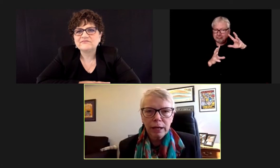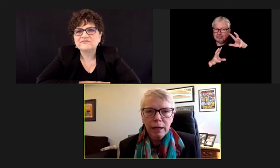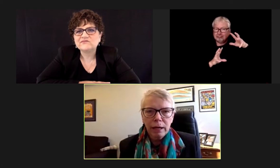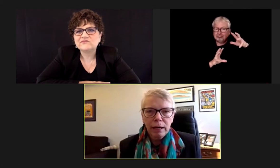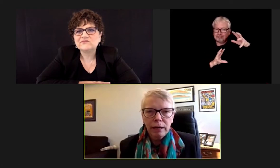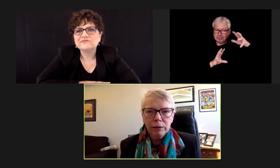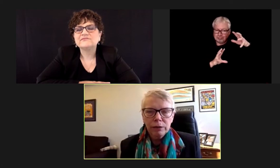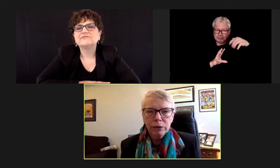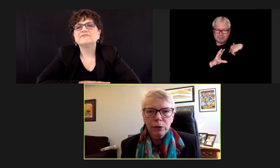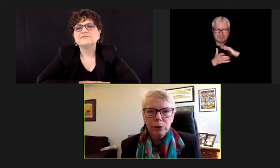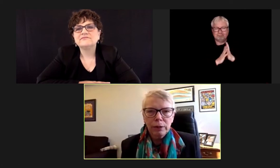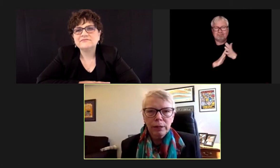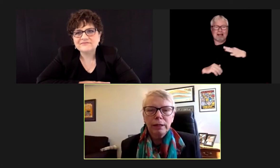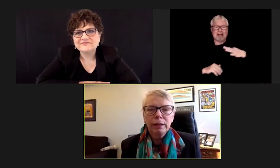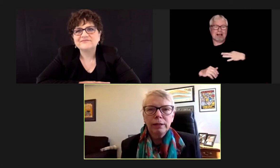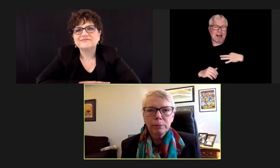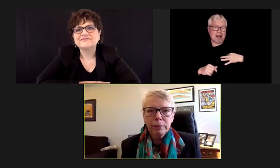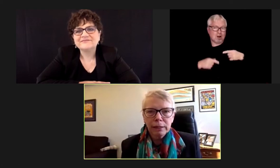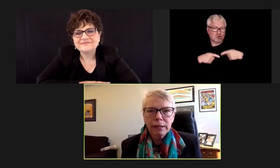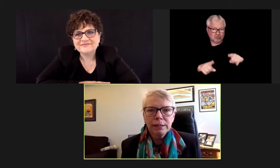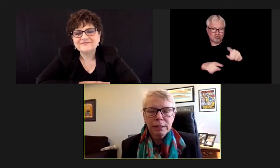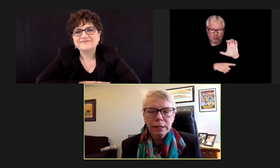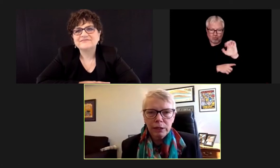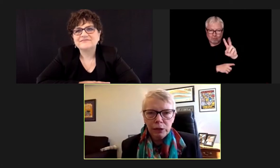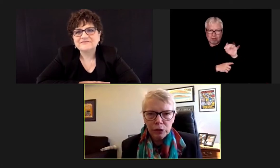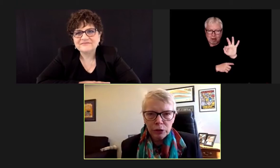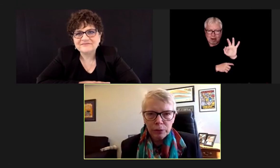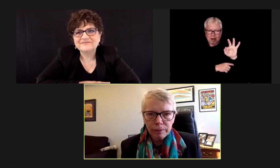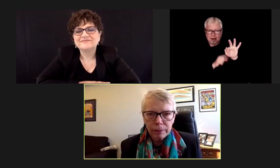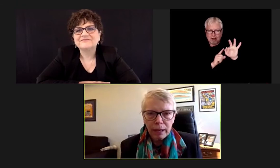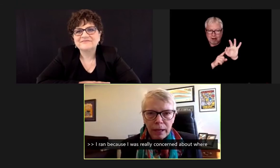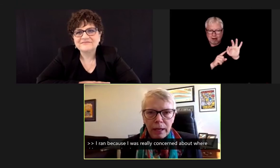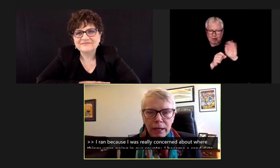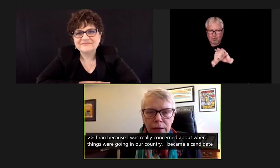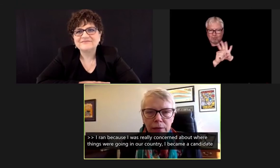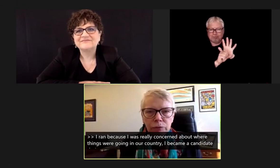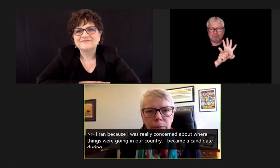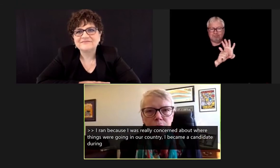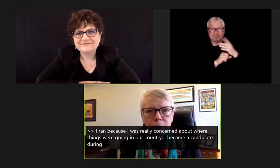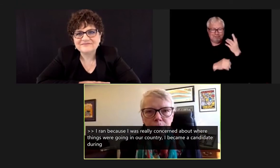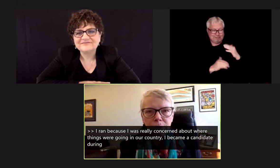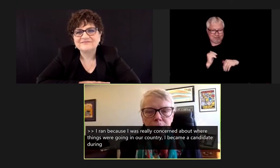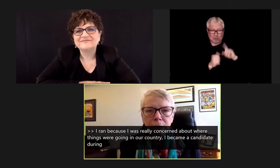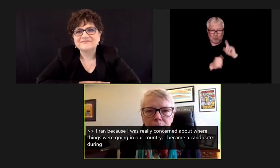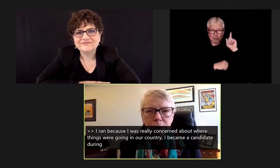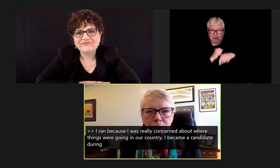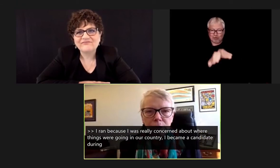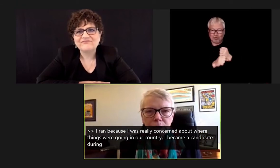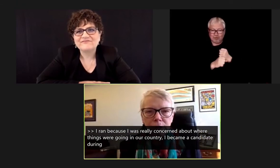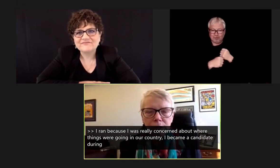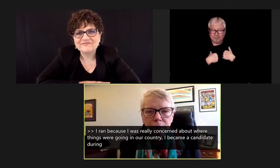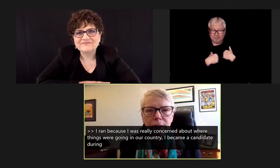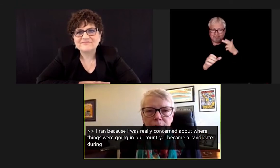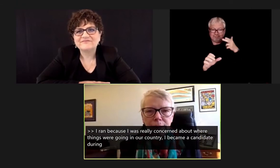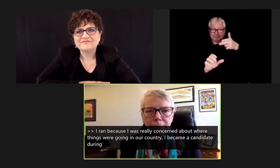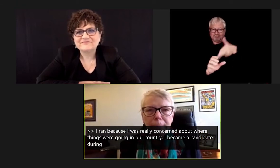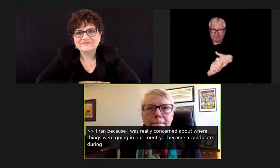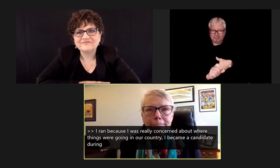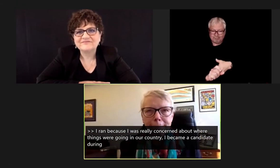COVID. So it's been less than a year. And from the very beginning saw